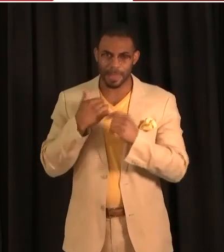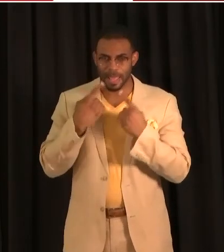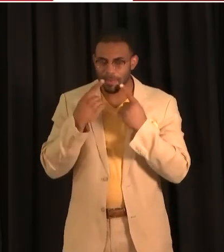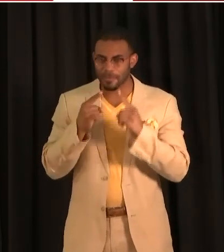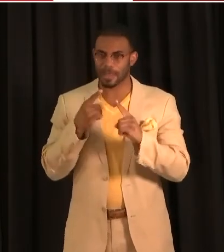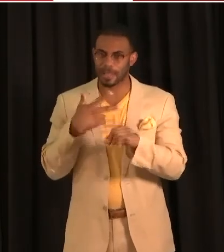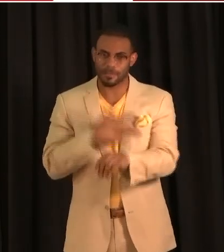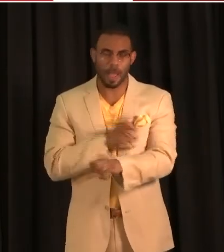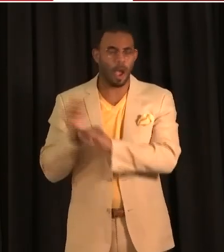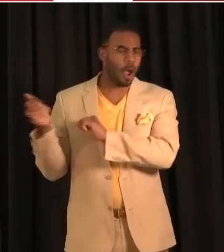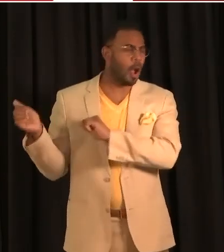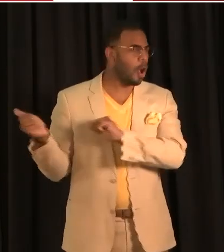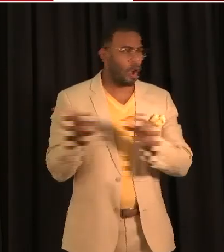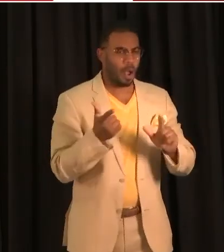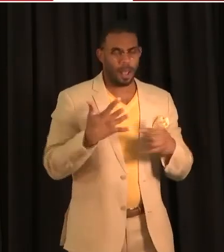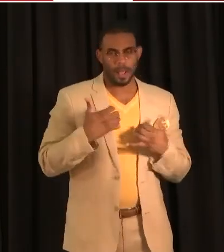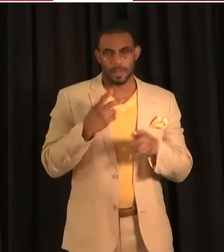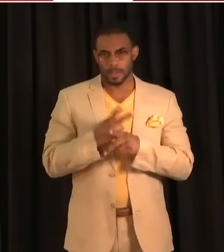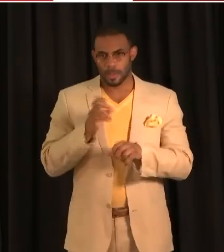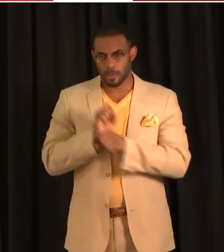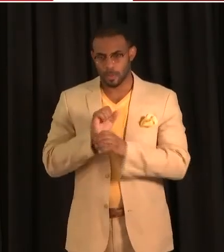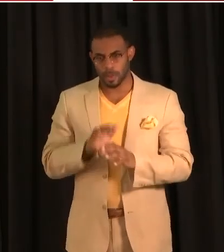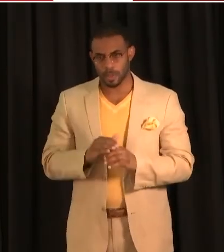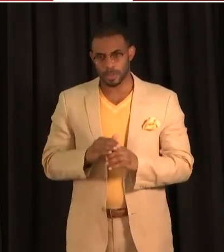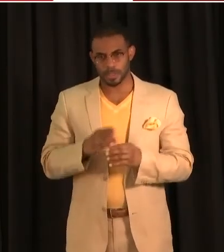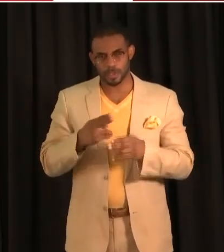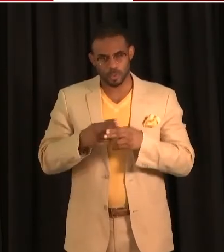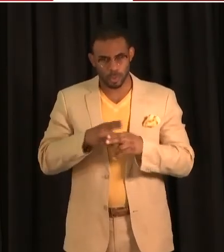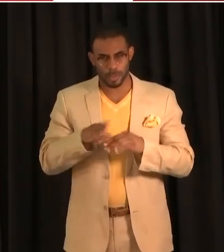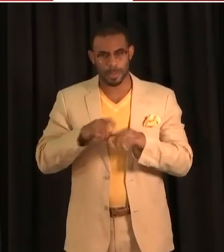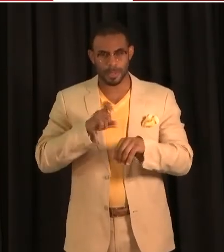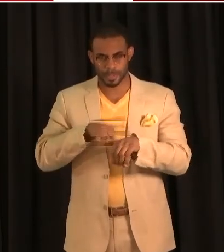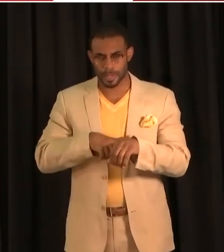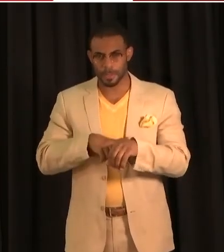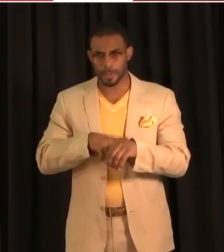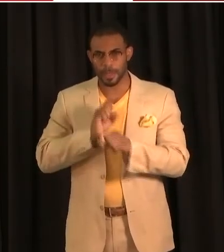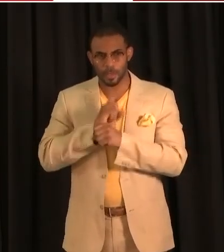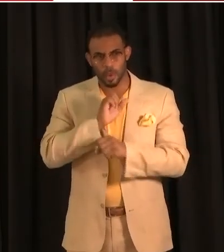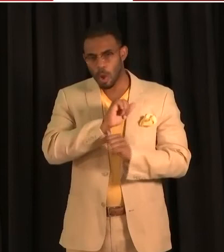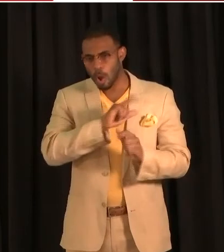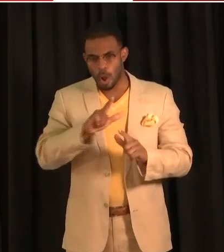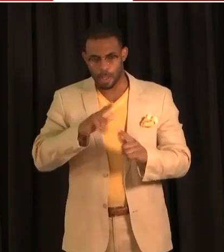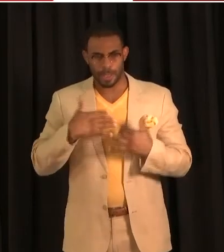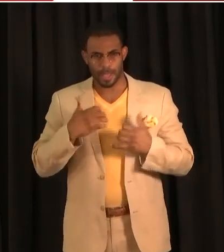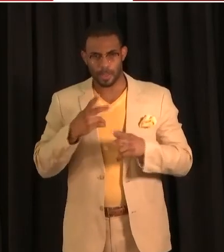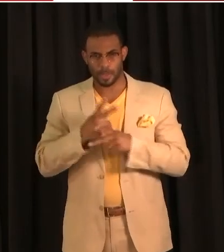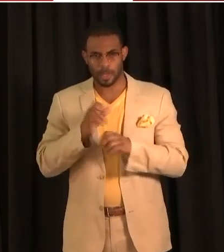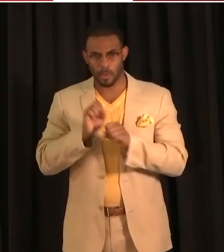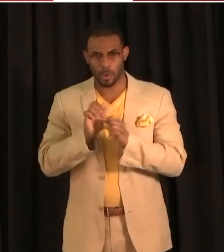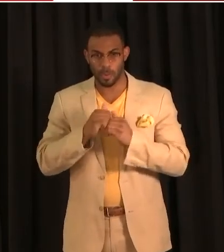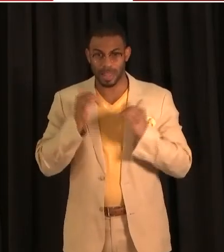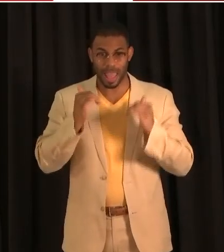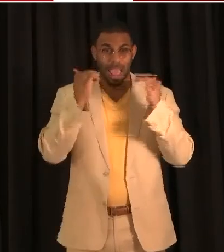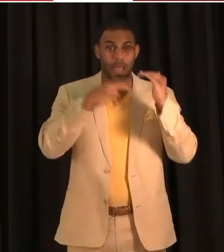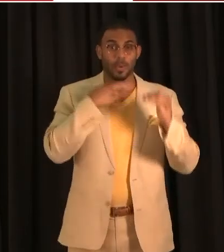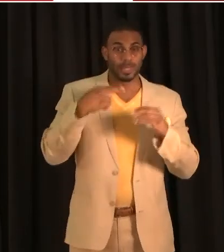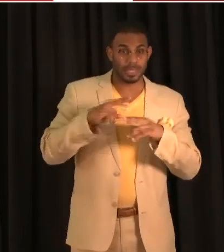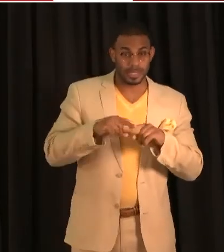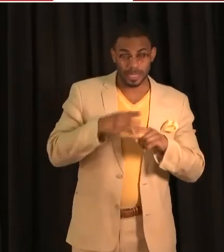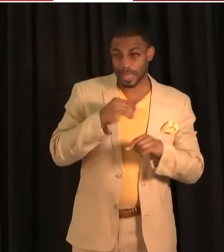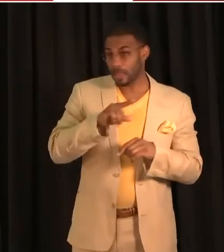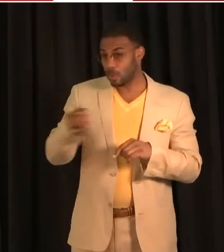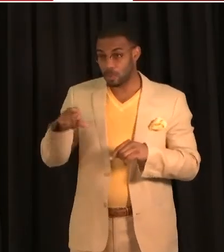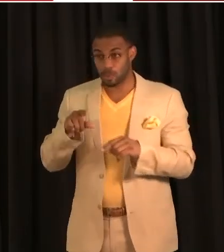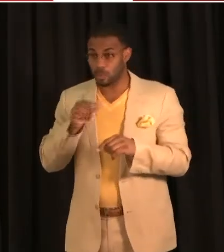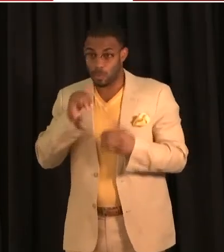to have enough vaccine and to use our partners to ensure those with healthcare workers with high-risk conditions and those healthcare workers